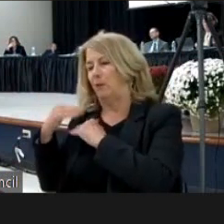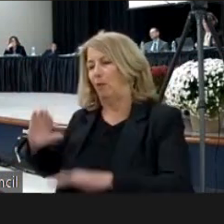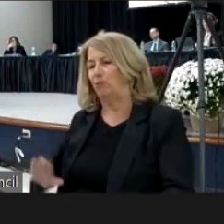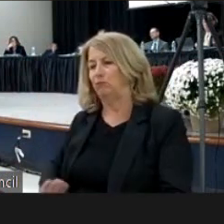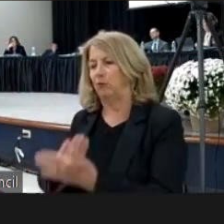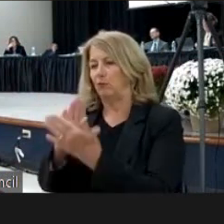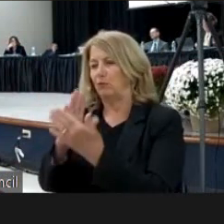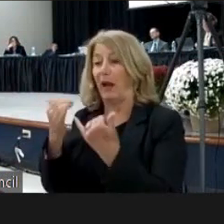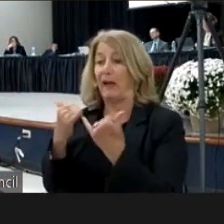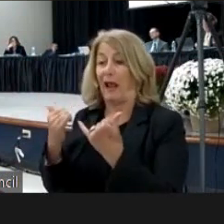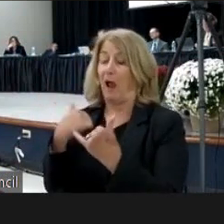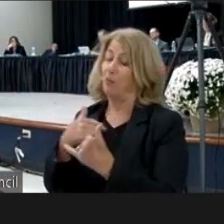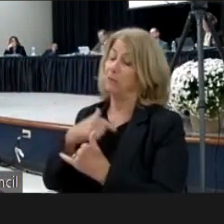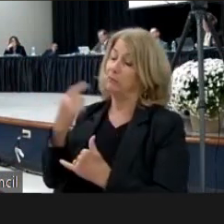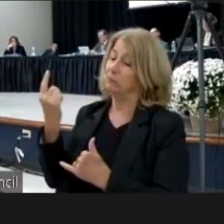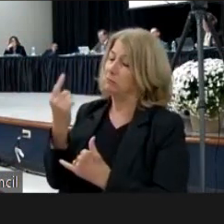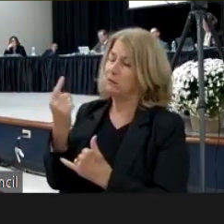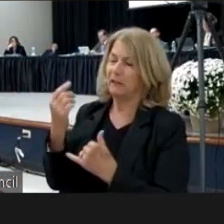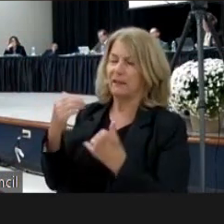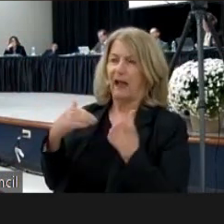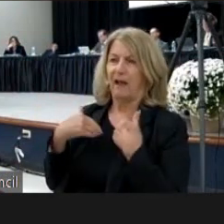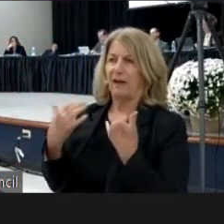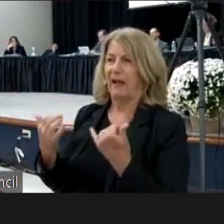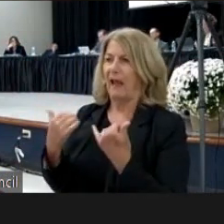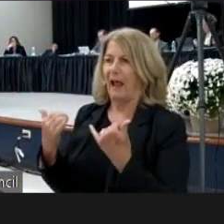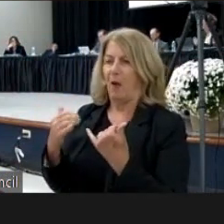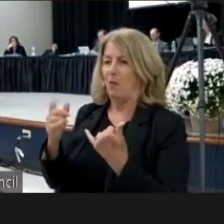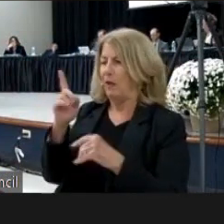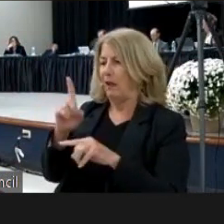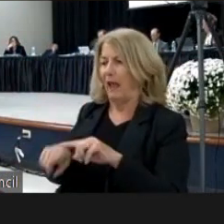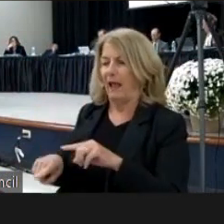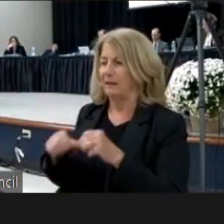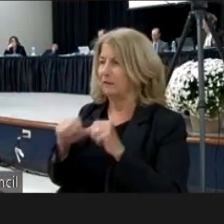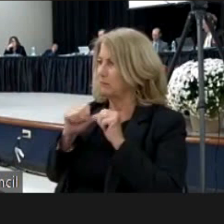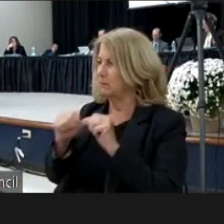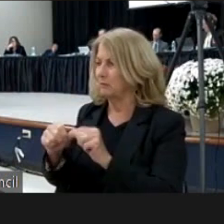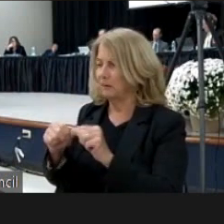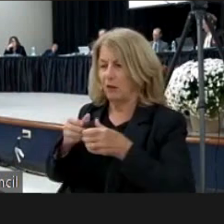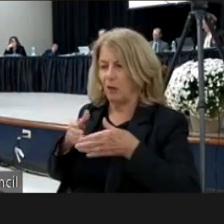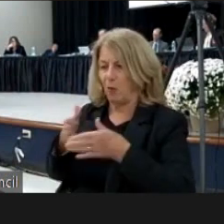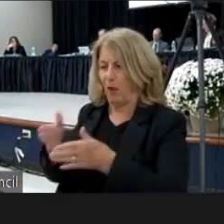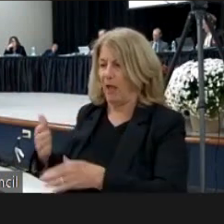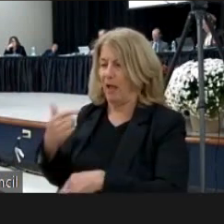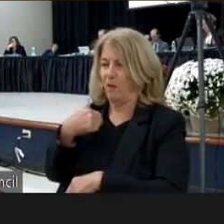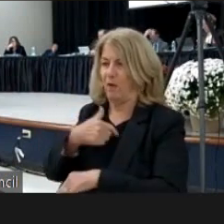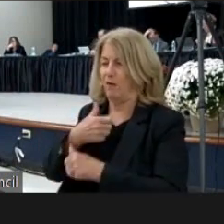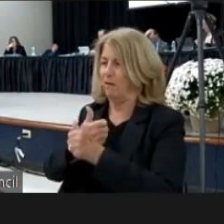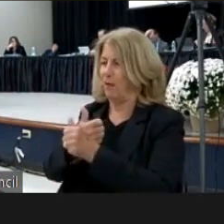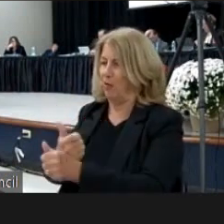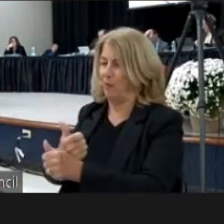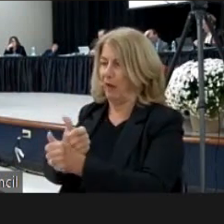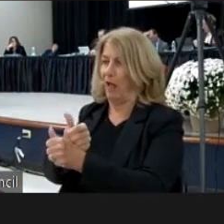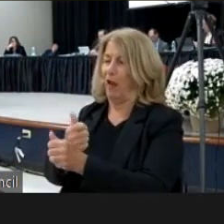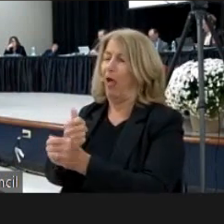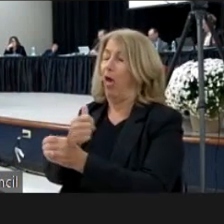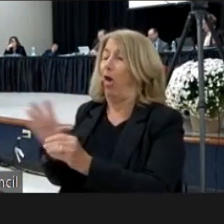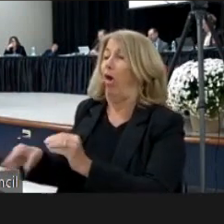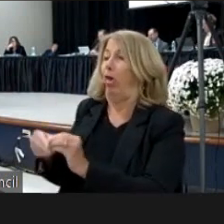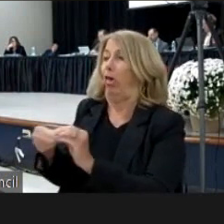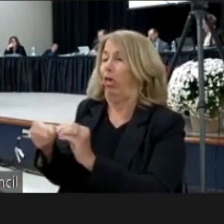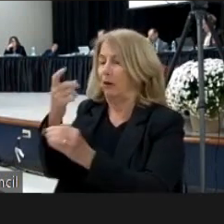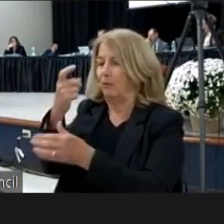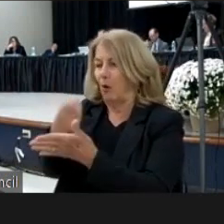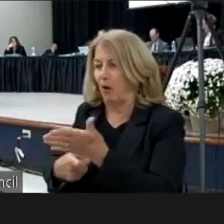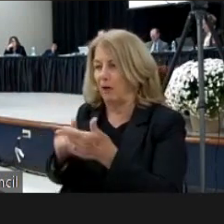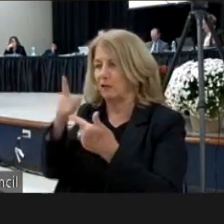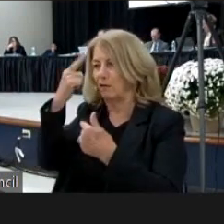We just have gotten to where we can't continue on the path we're on and sinking costs into a garage or a